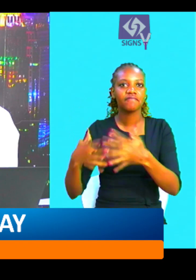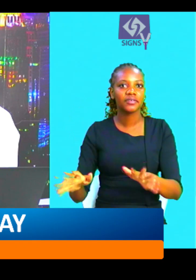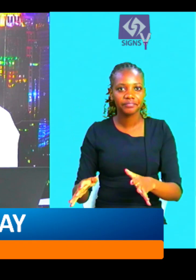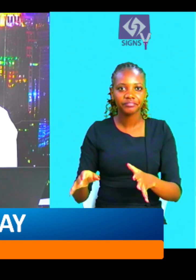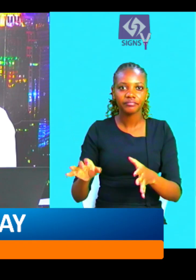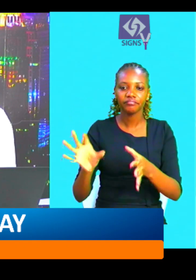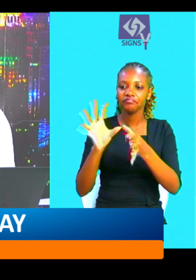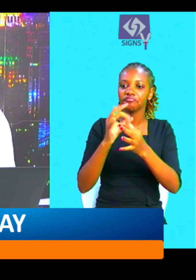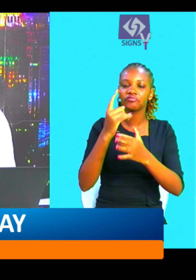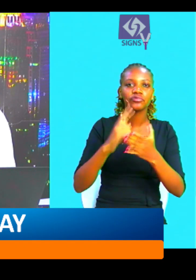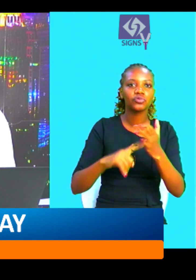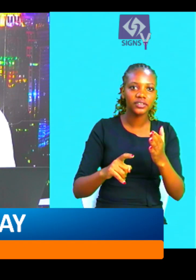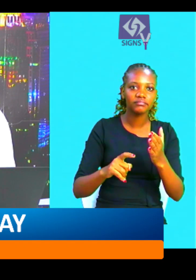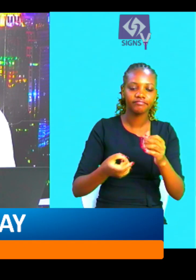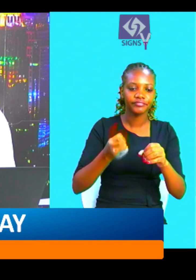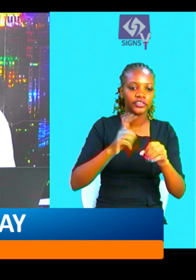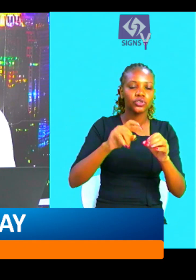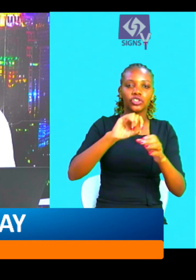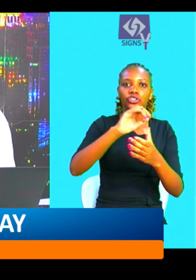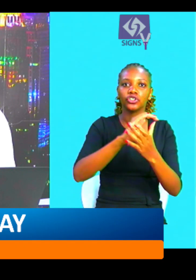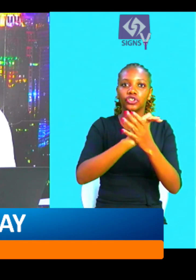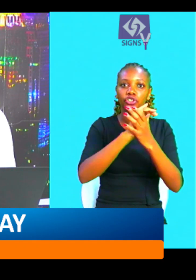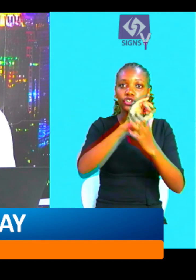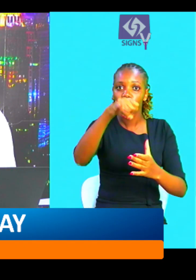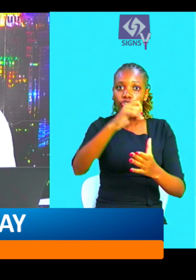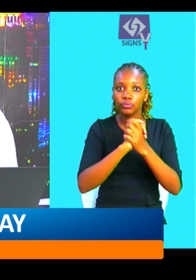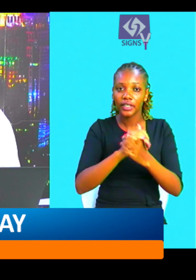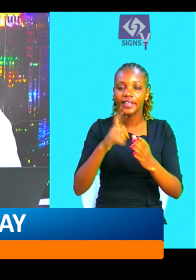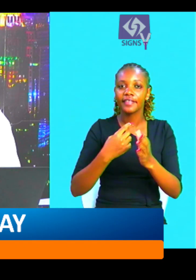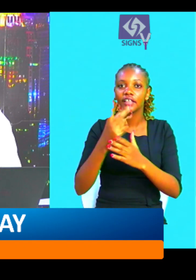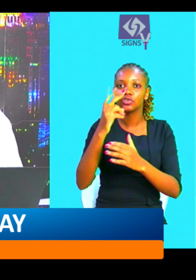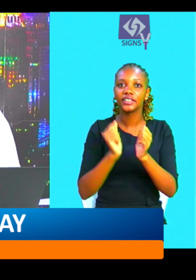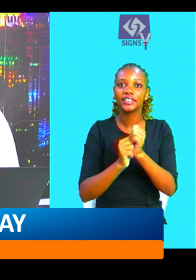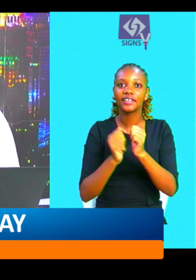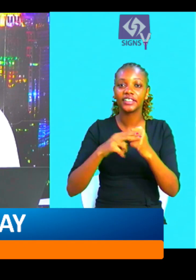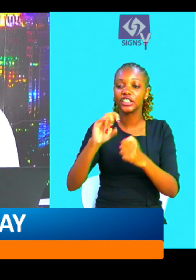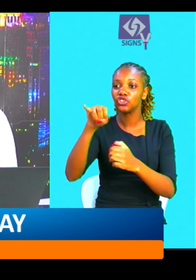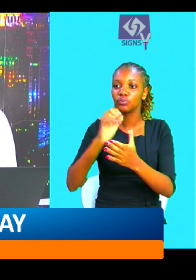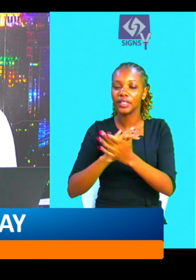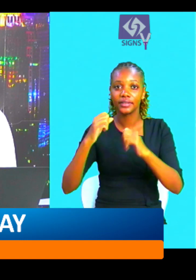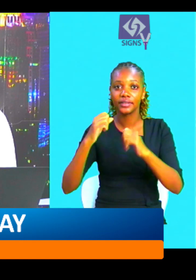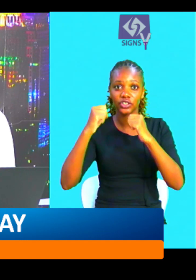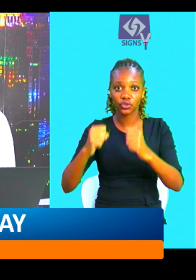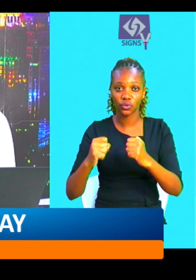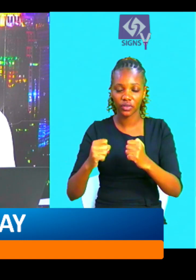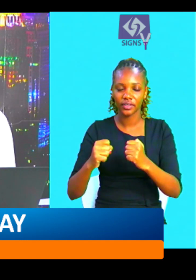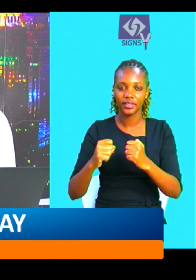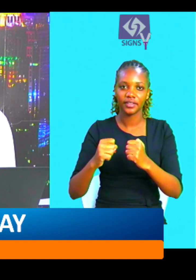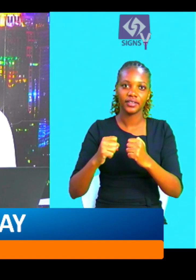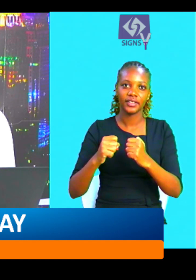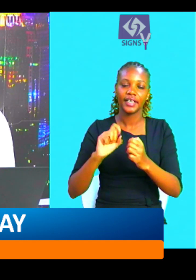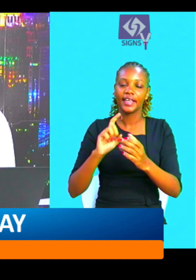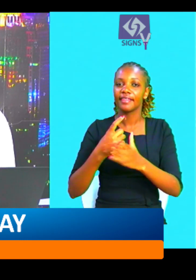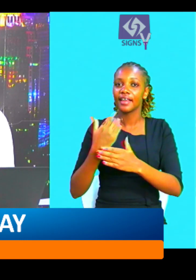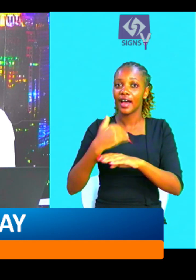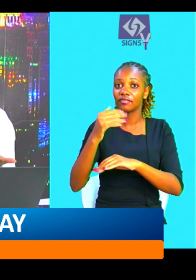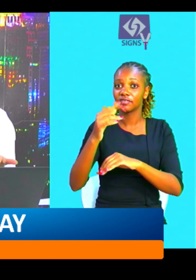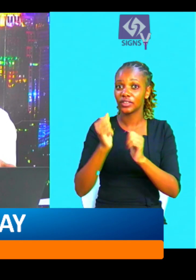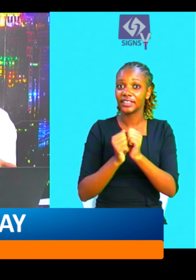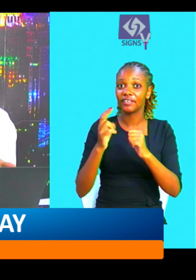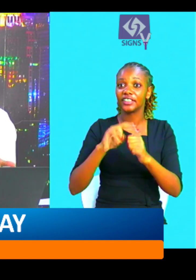saw I think it was PNU in 2002 that took power, and then after that we had